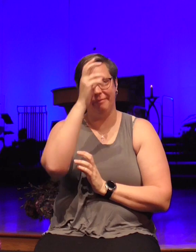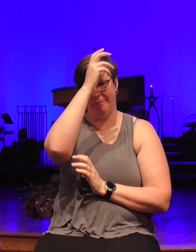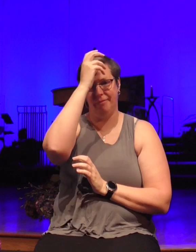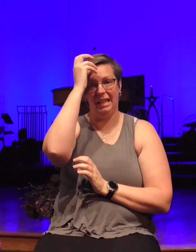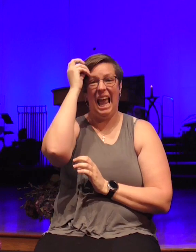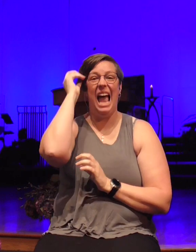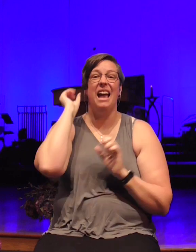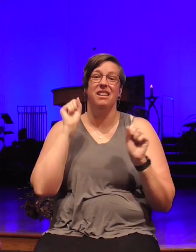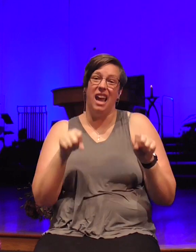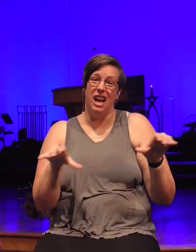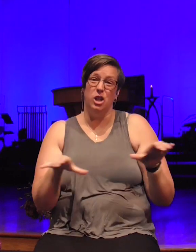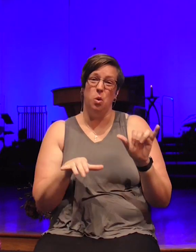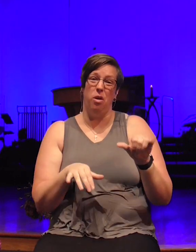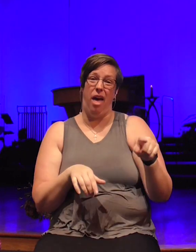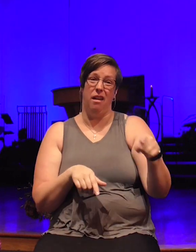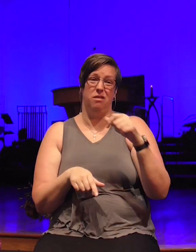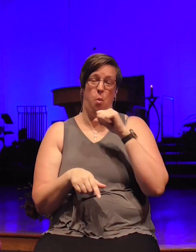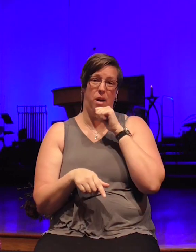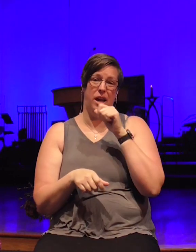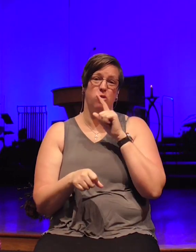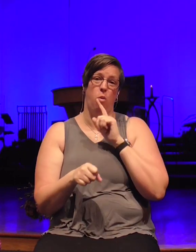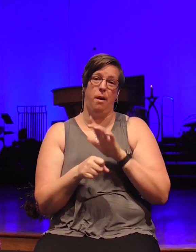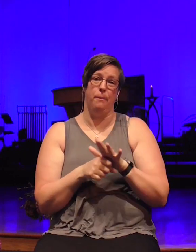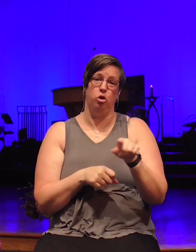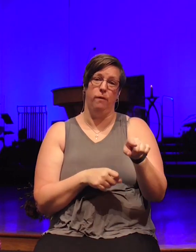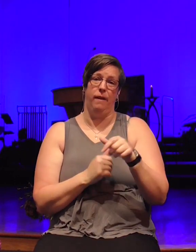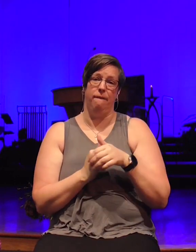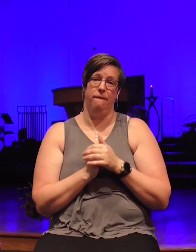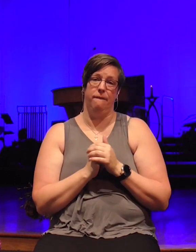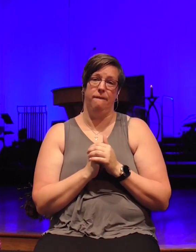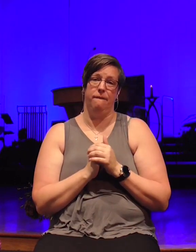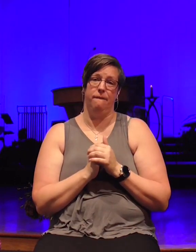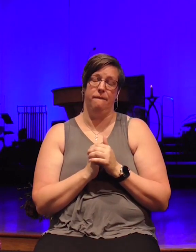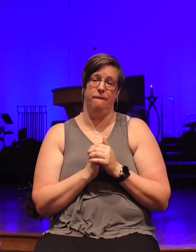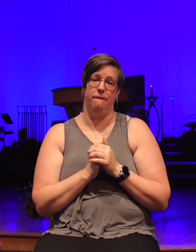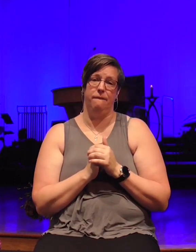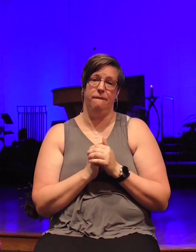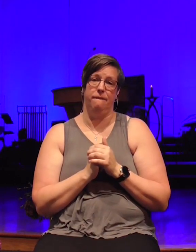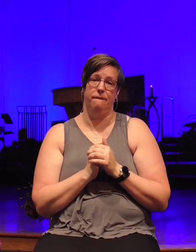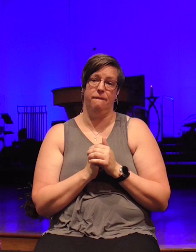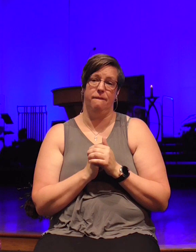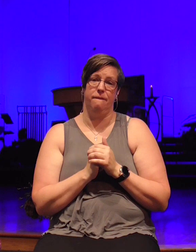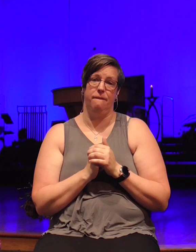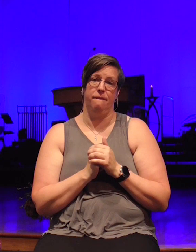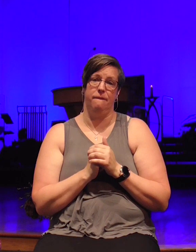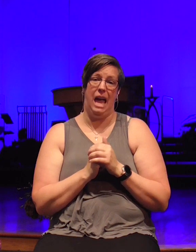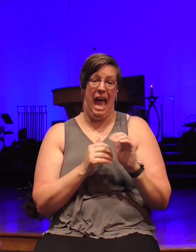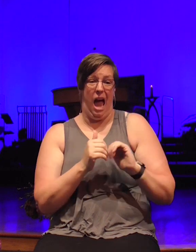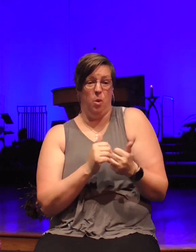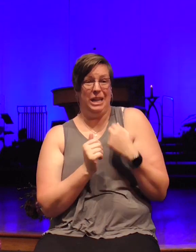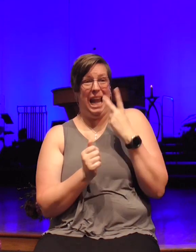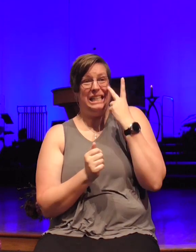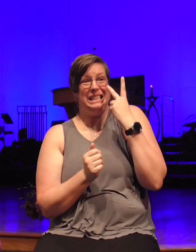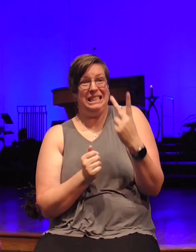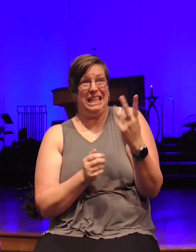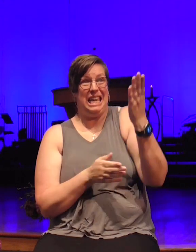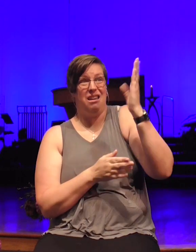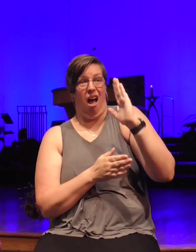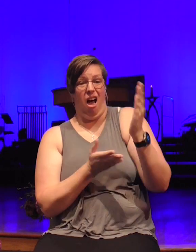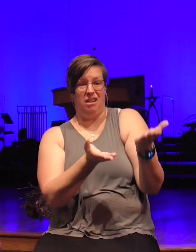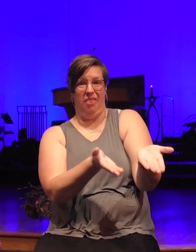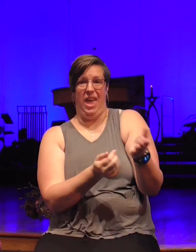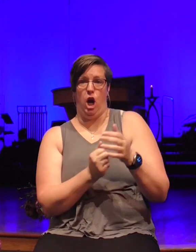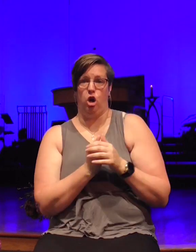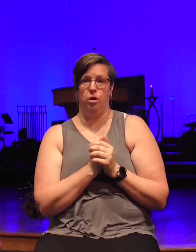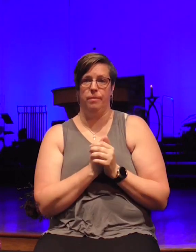Can I do that with the people I don't approve of? How can I see God present in them? Which leads me to